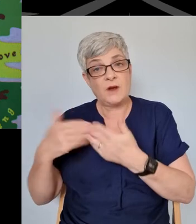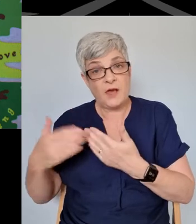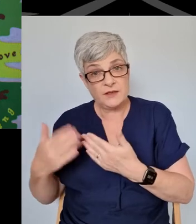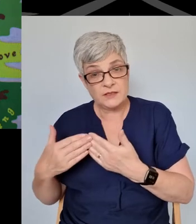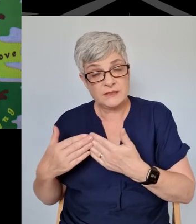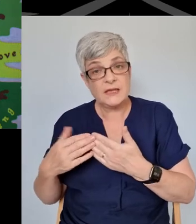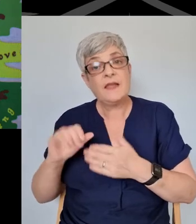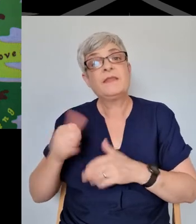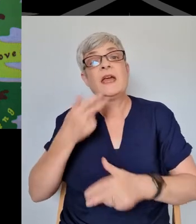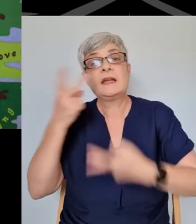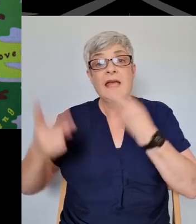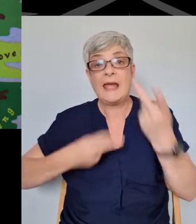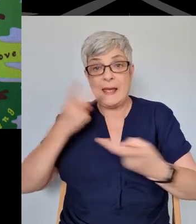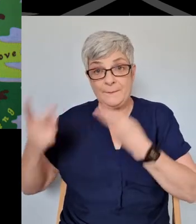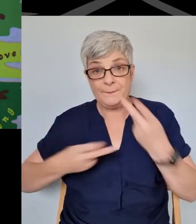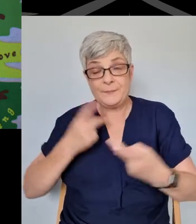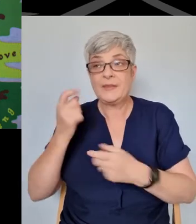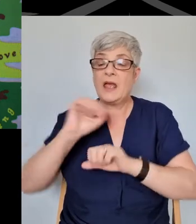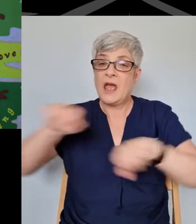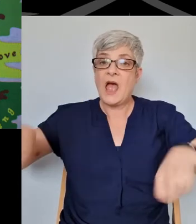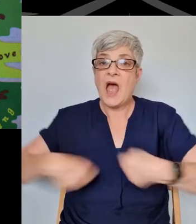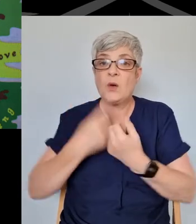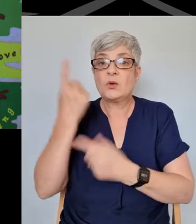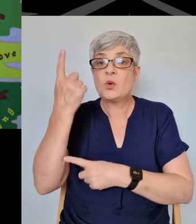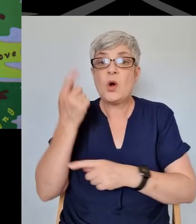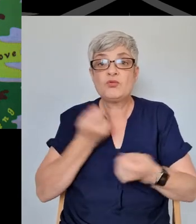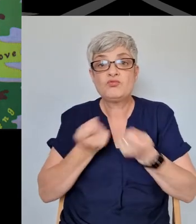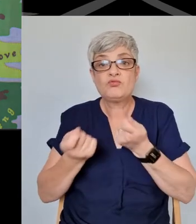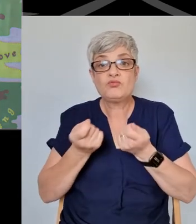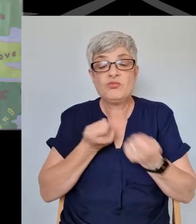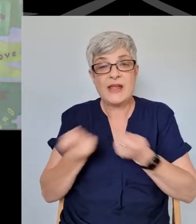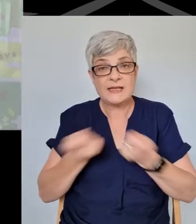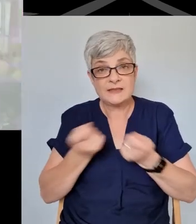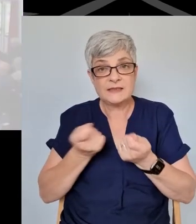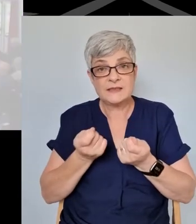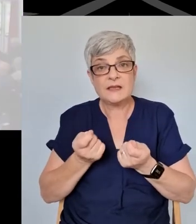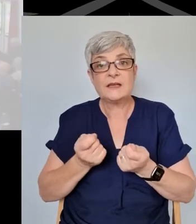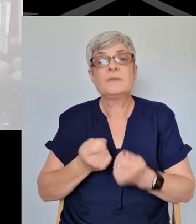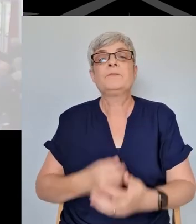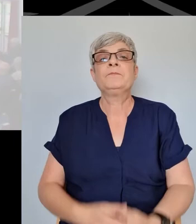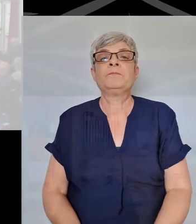that indeed our God reigns, how lovely on the mountains. God bless you.